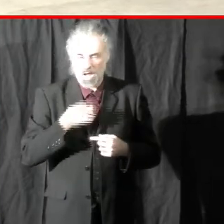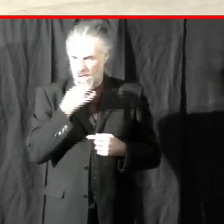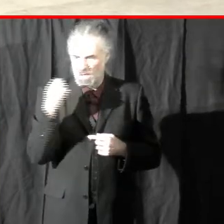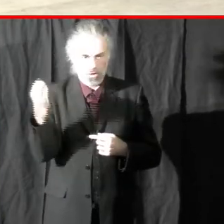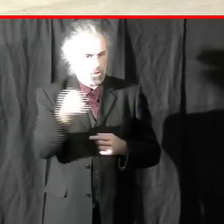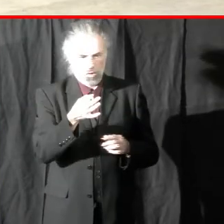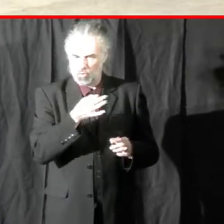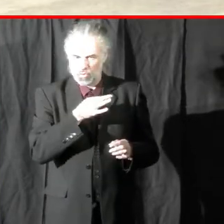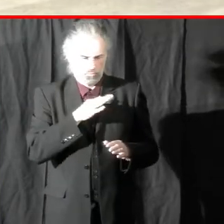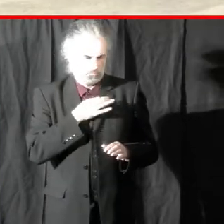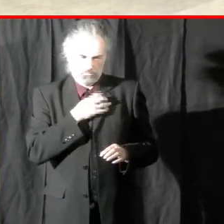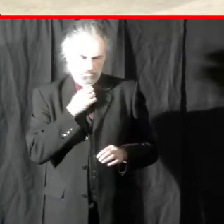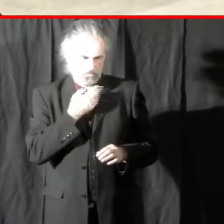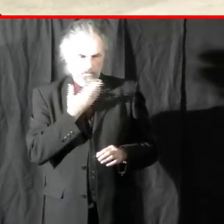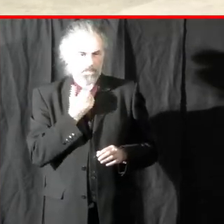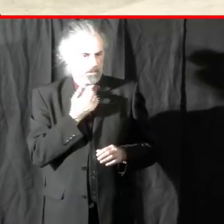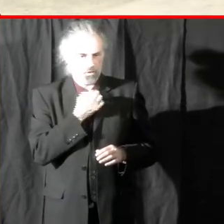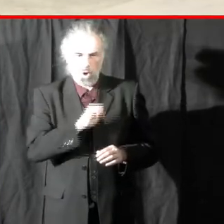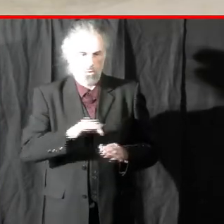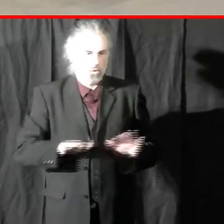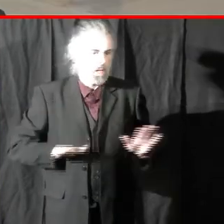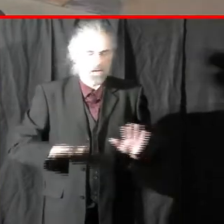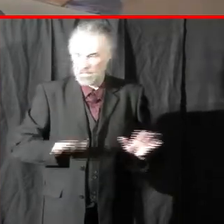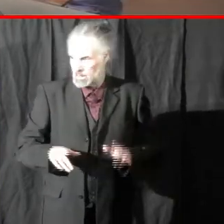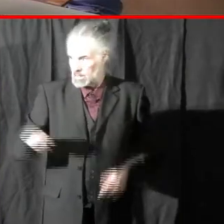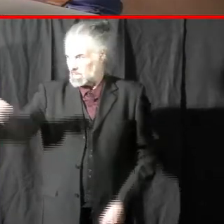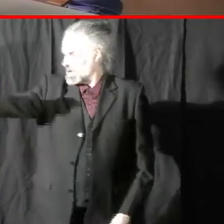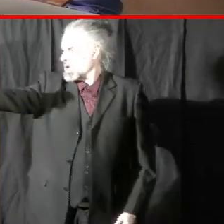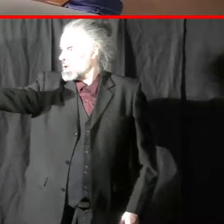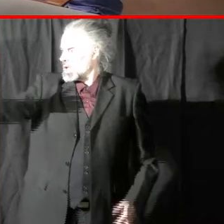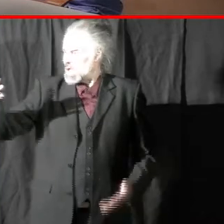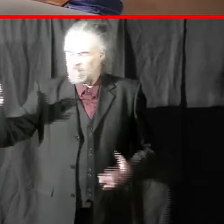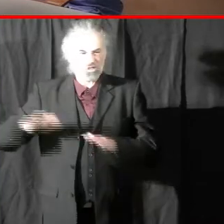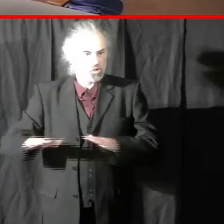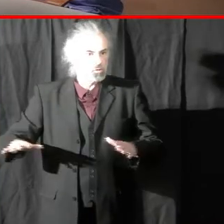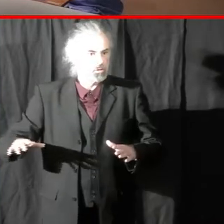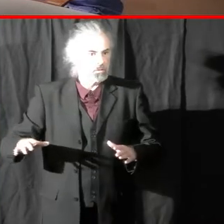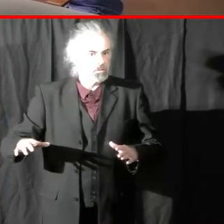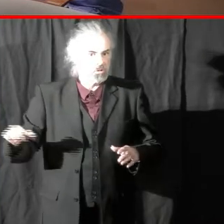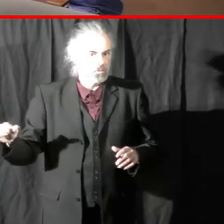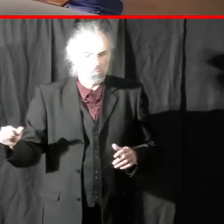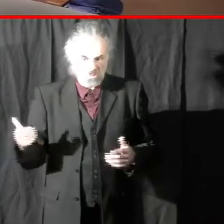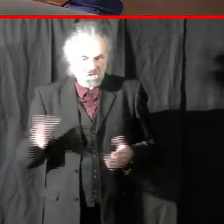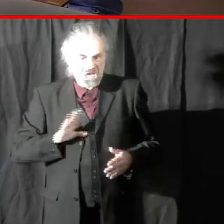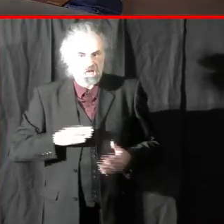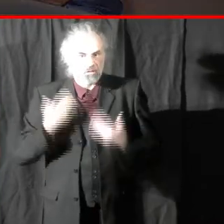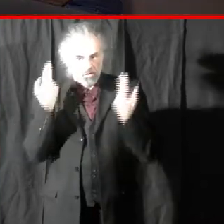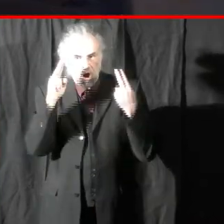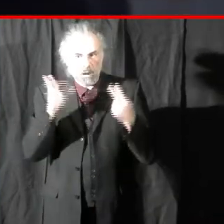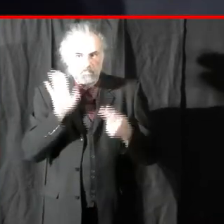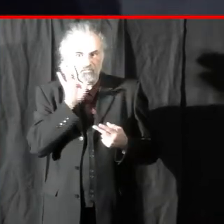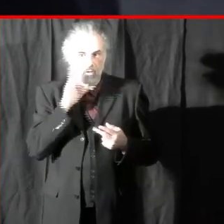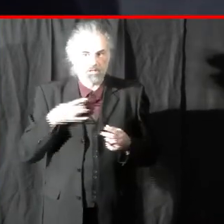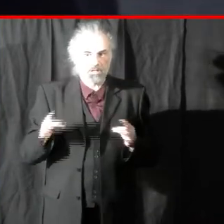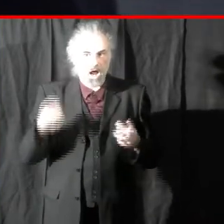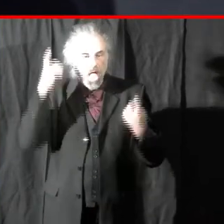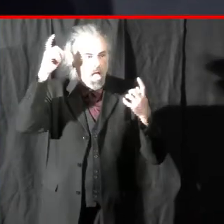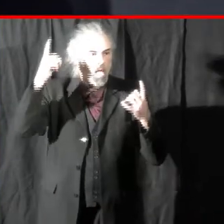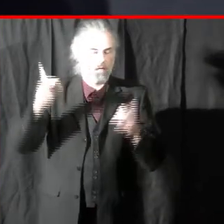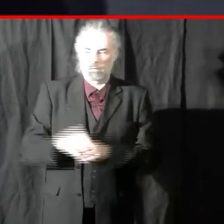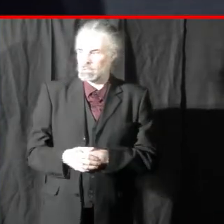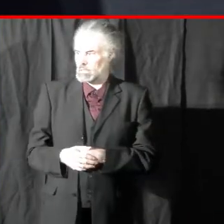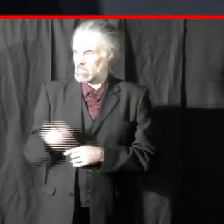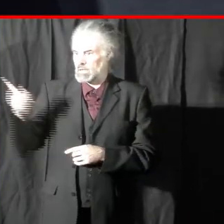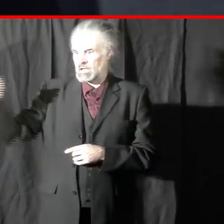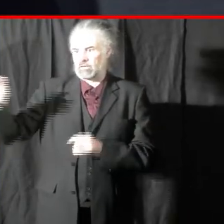panic. If we can't... How many kids should die before we should start to panic? Look, if we let scientists rule the world, we'd be